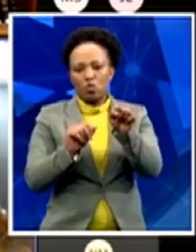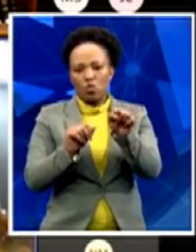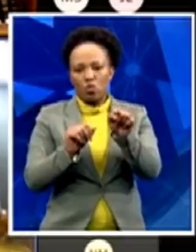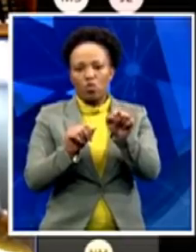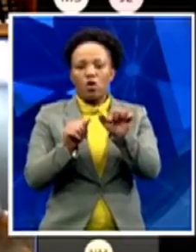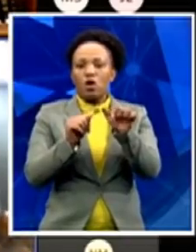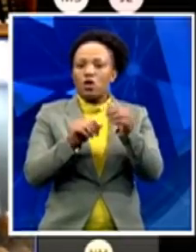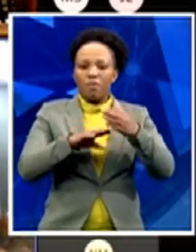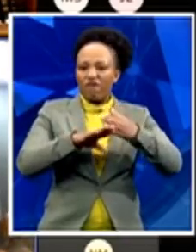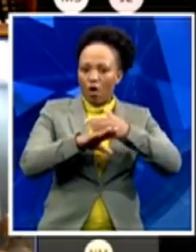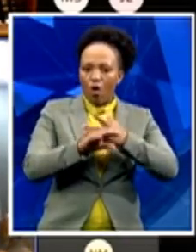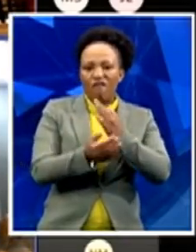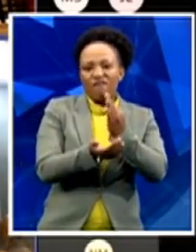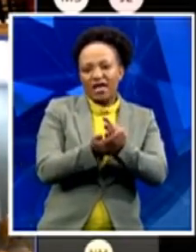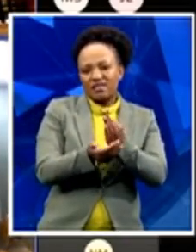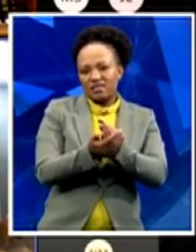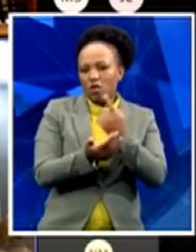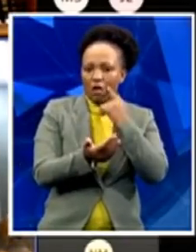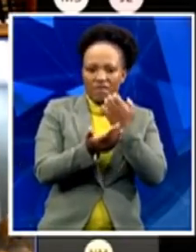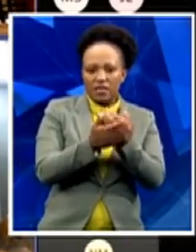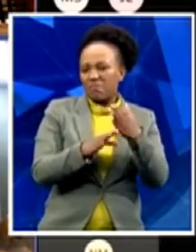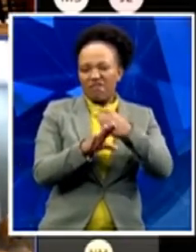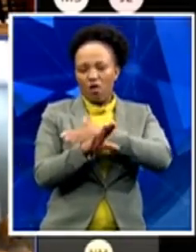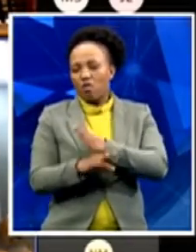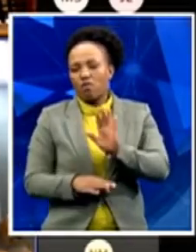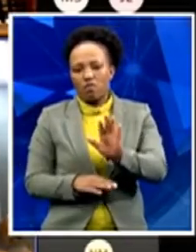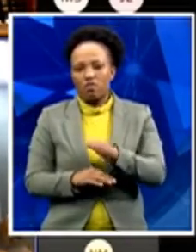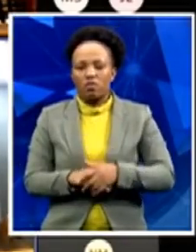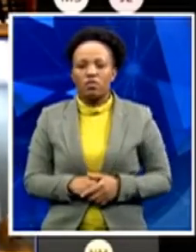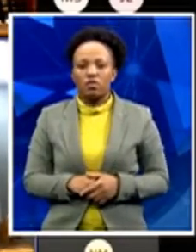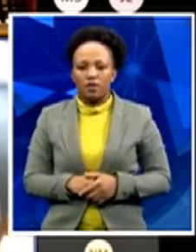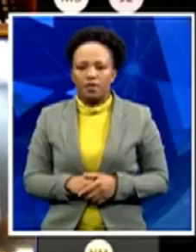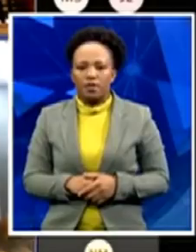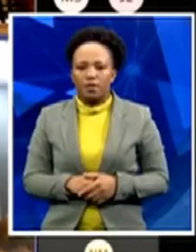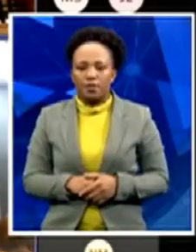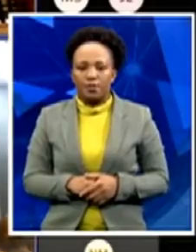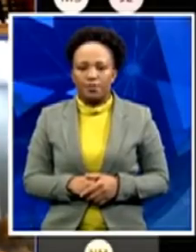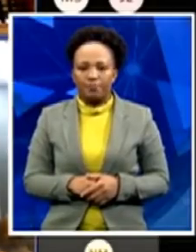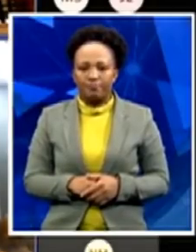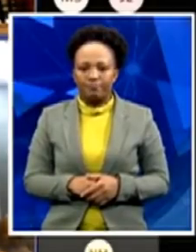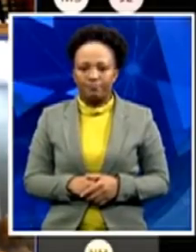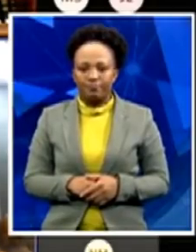what I'm alluding to, Justice Kolapen. And